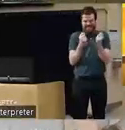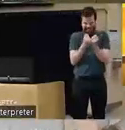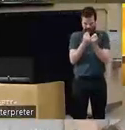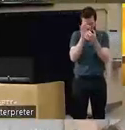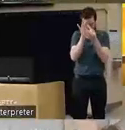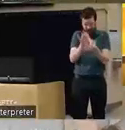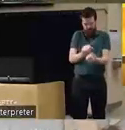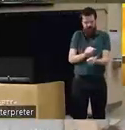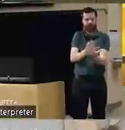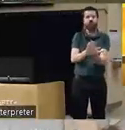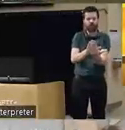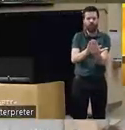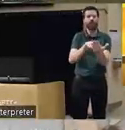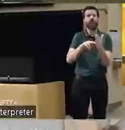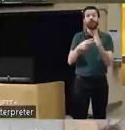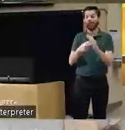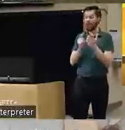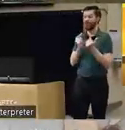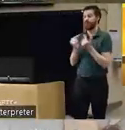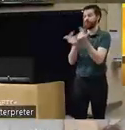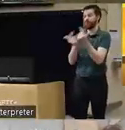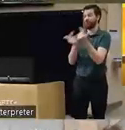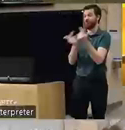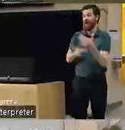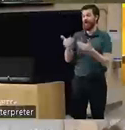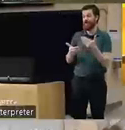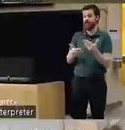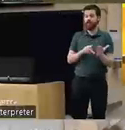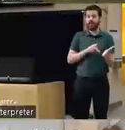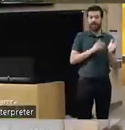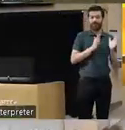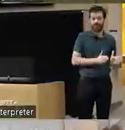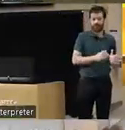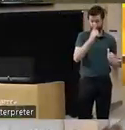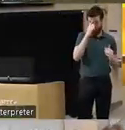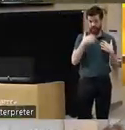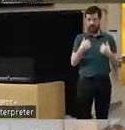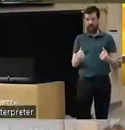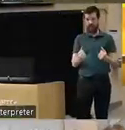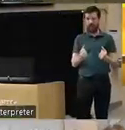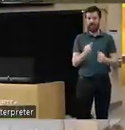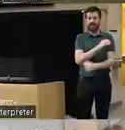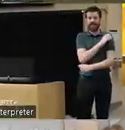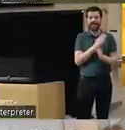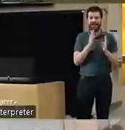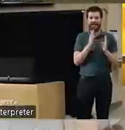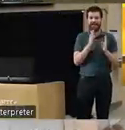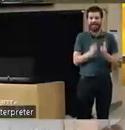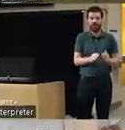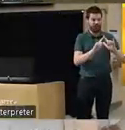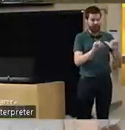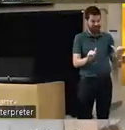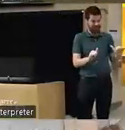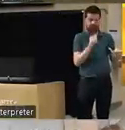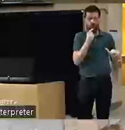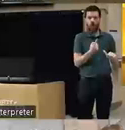So recruiting and hiring both a psychiatrist and a mental health clinician at the same time hasn't always happened. So we have some